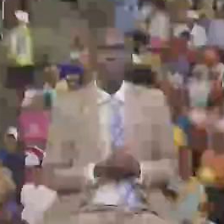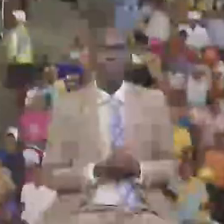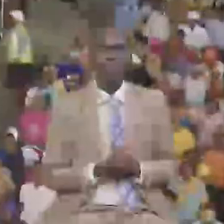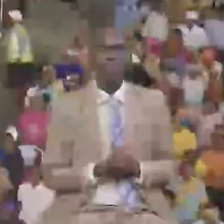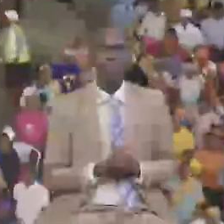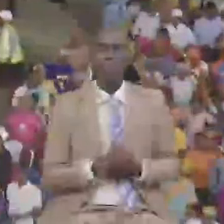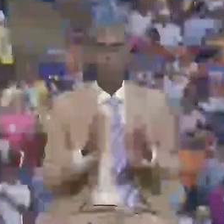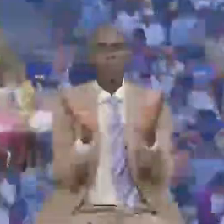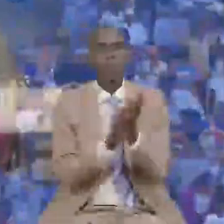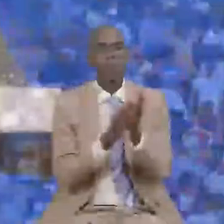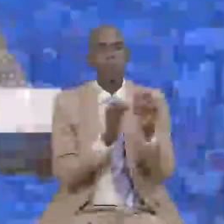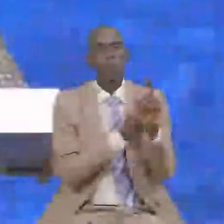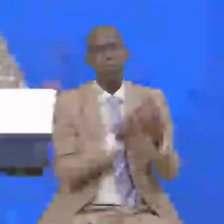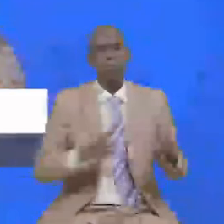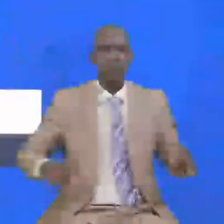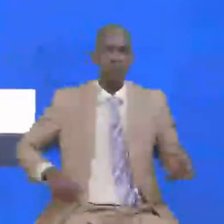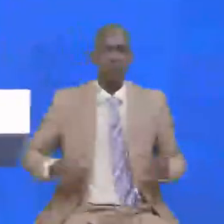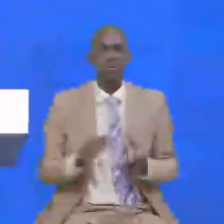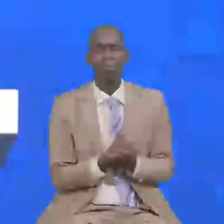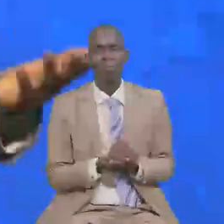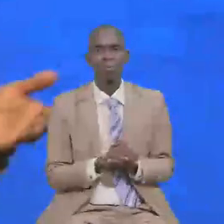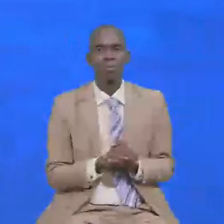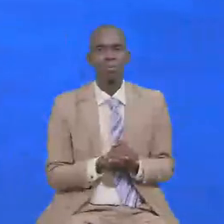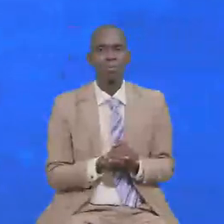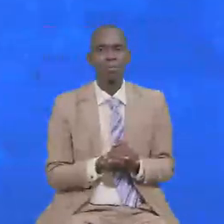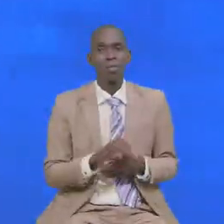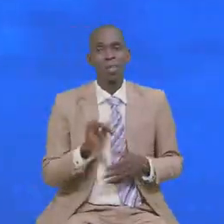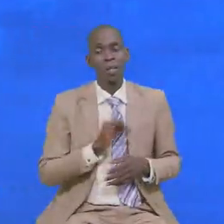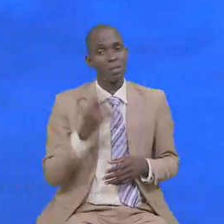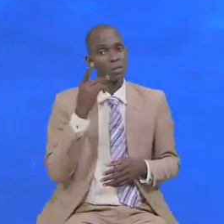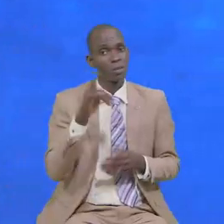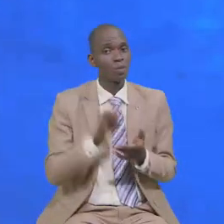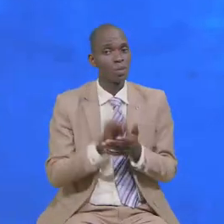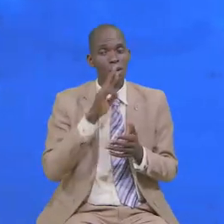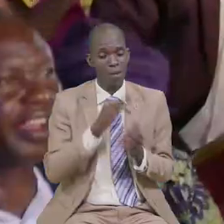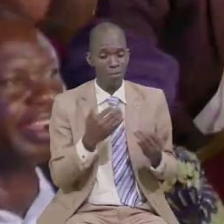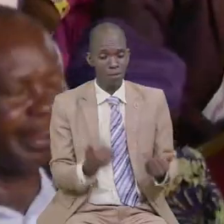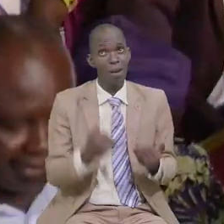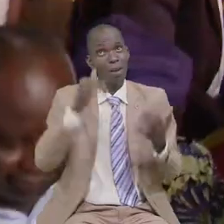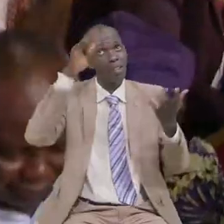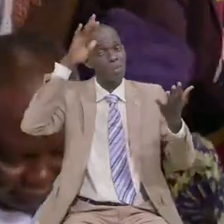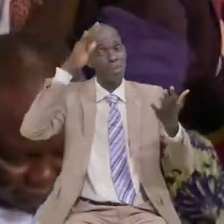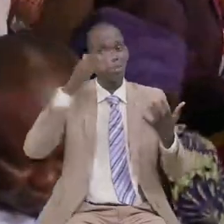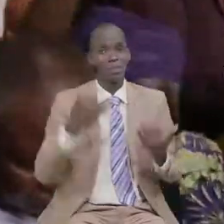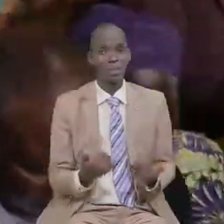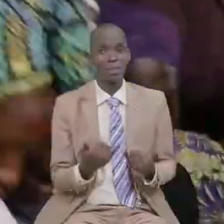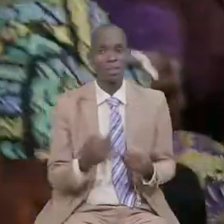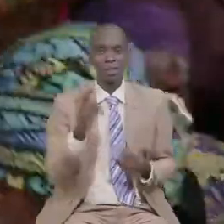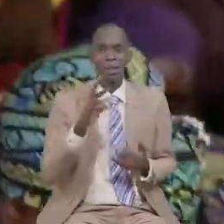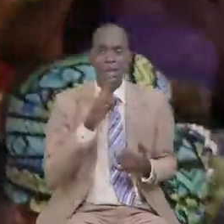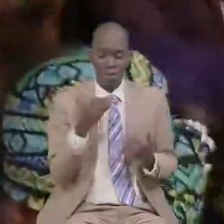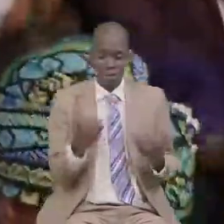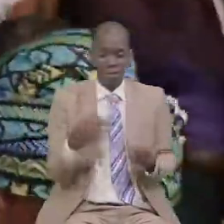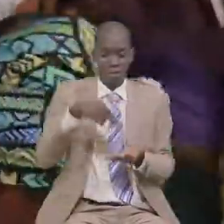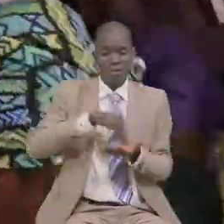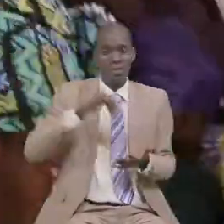Praise the Lord. I see that you are expecting already. You're already standing up for your